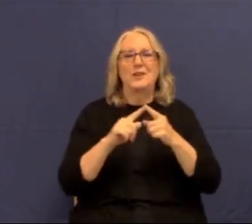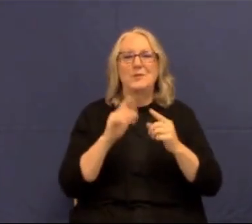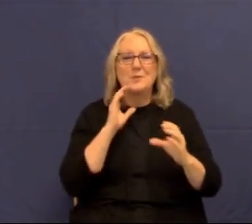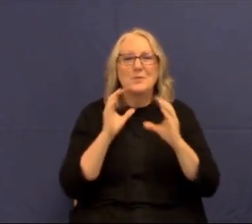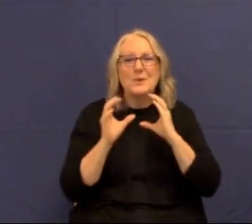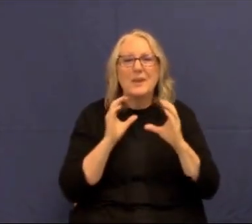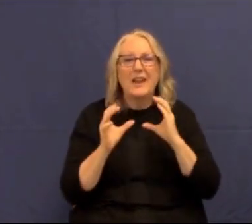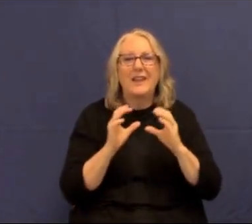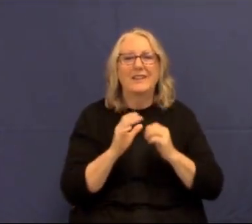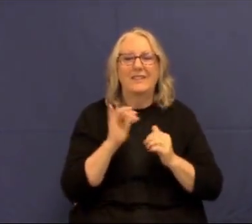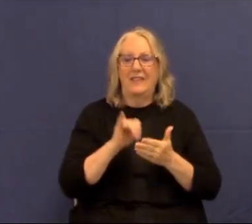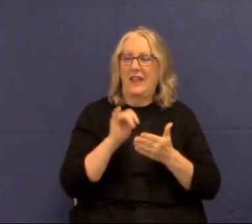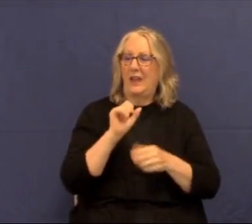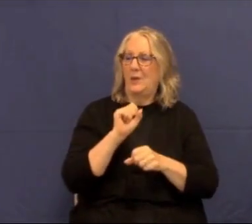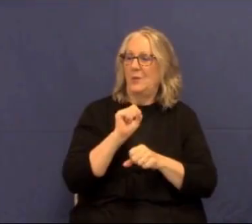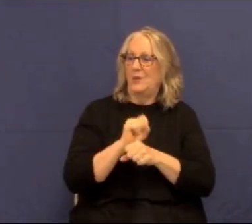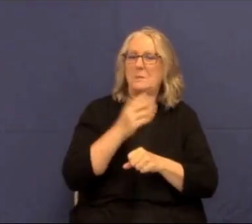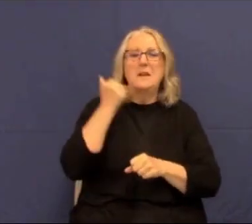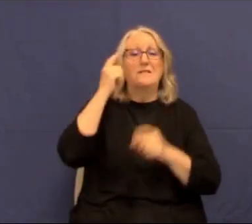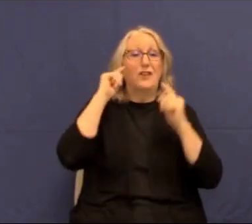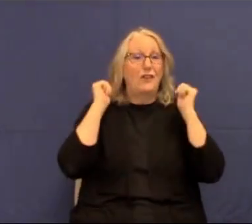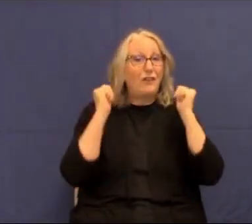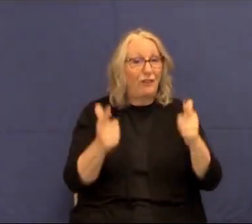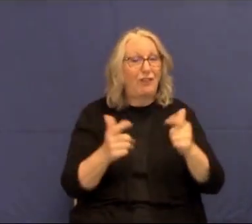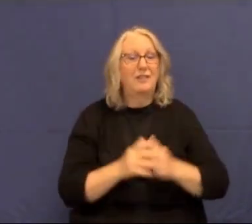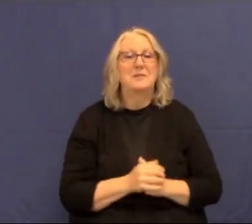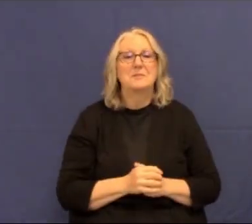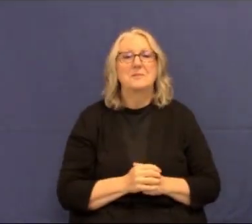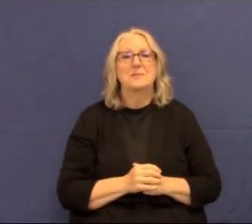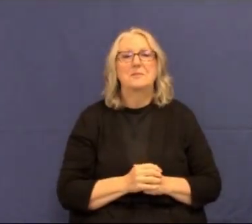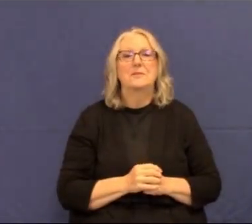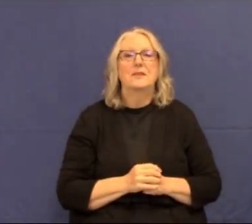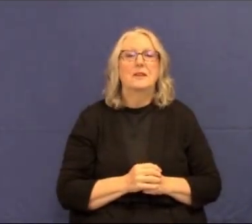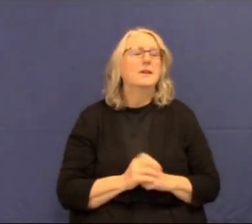for a way that works best for everybody.